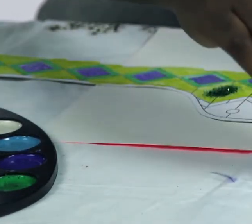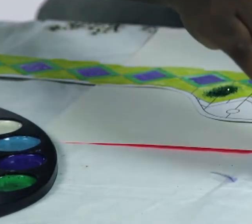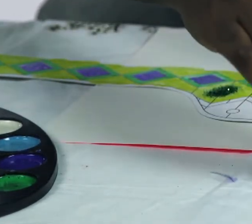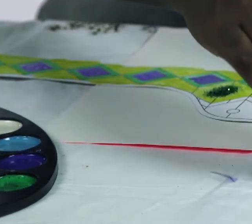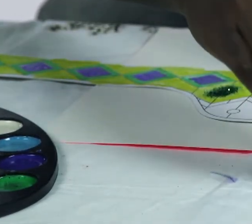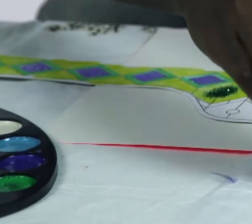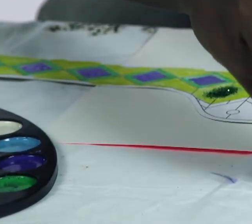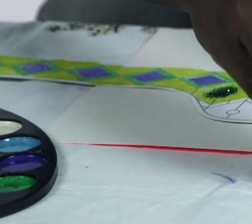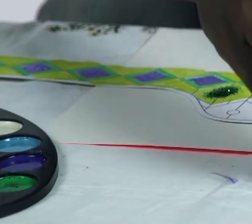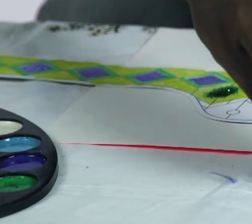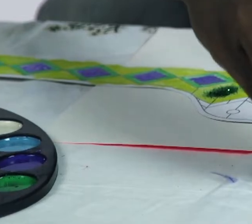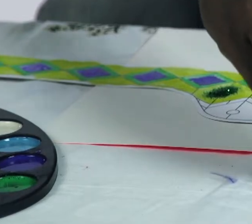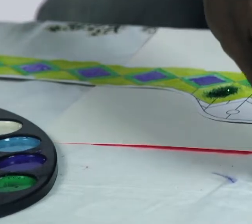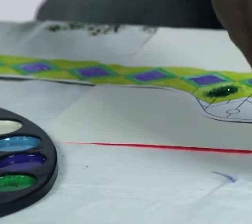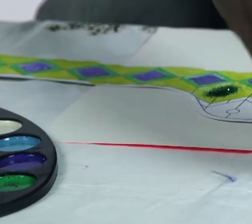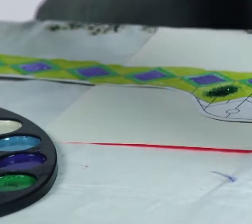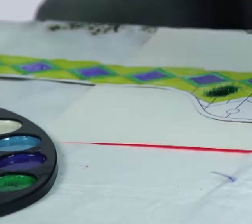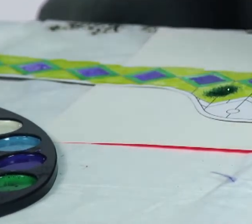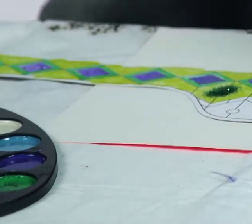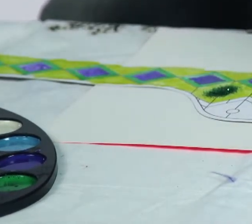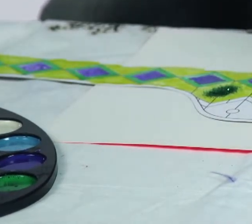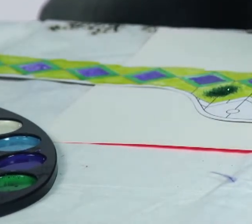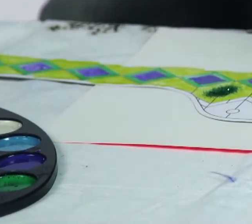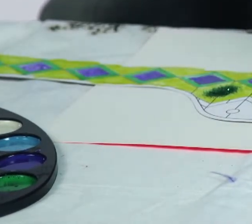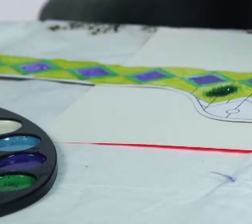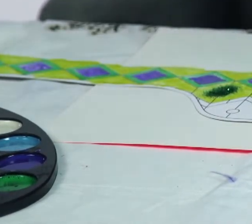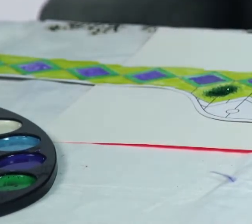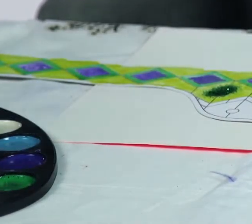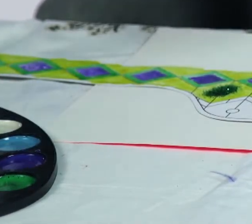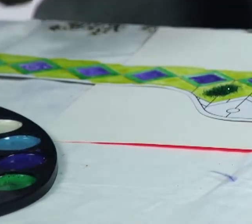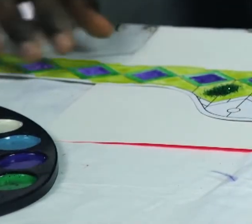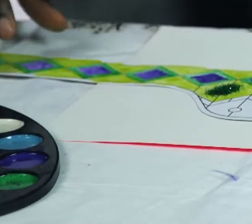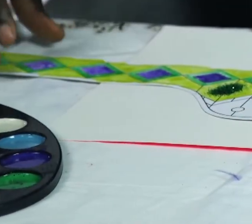let me just close this so we don't create any further mess.